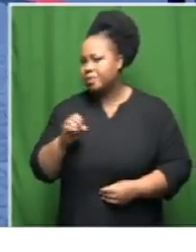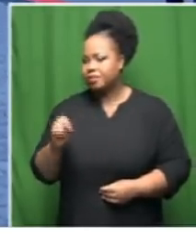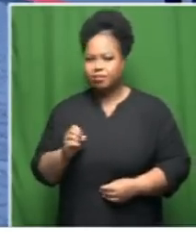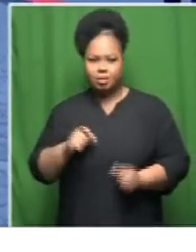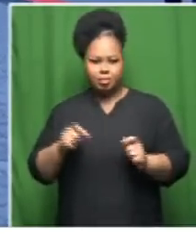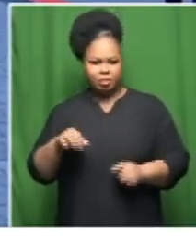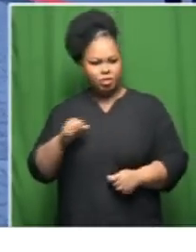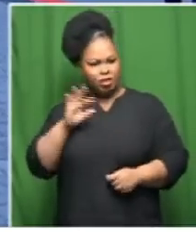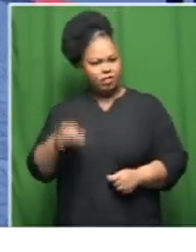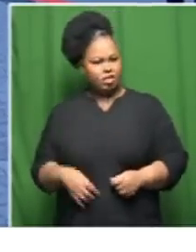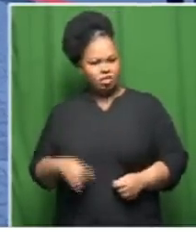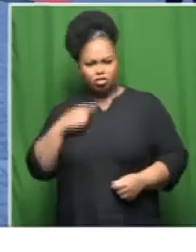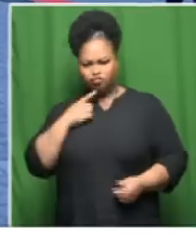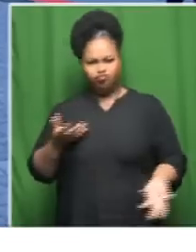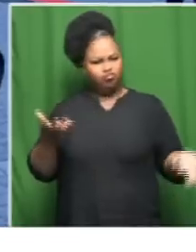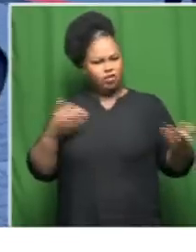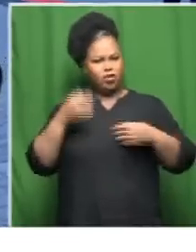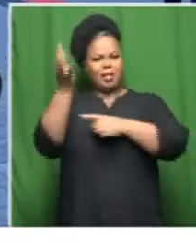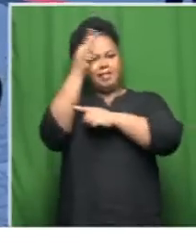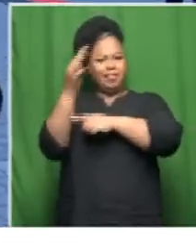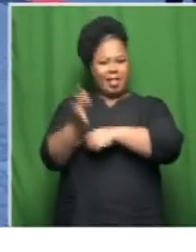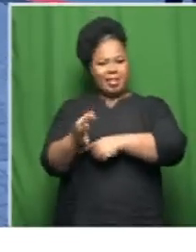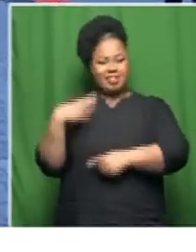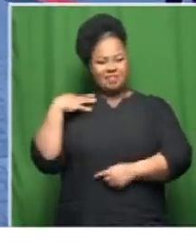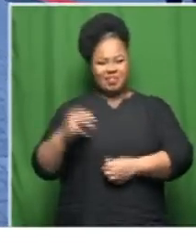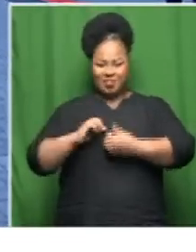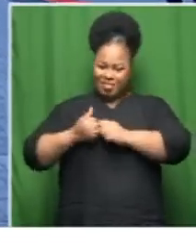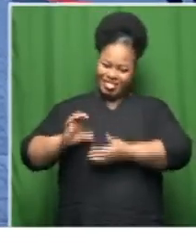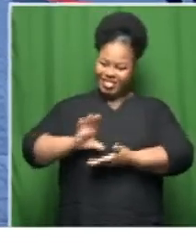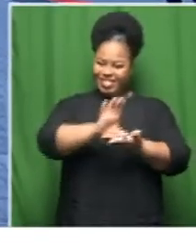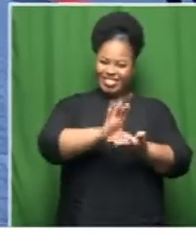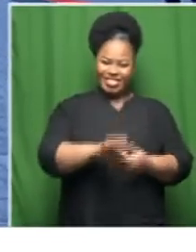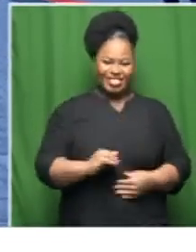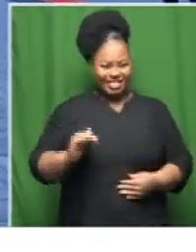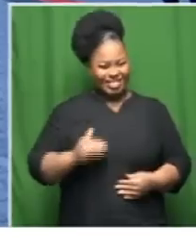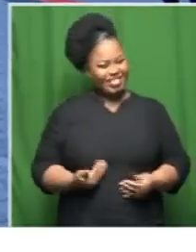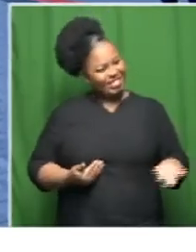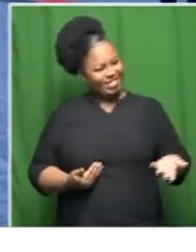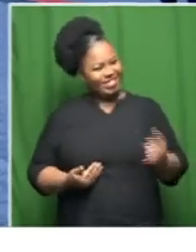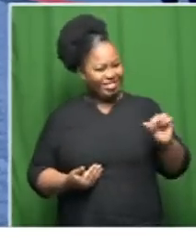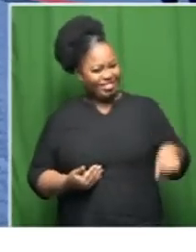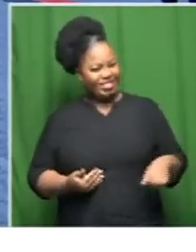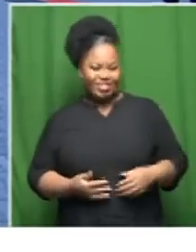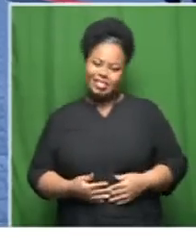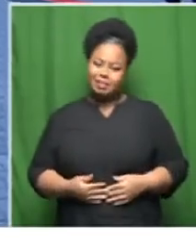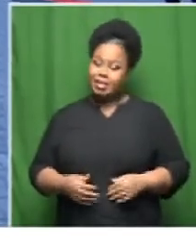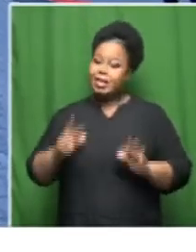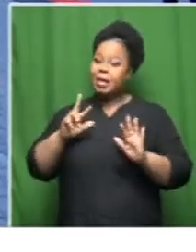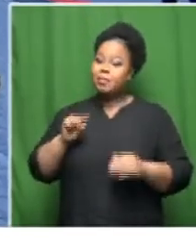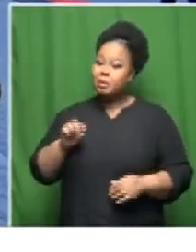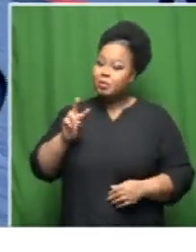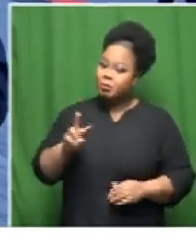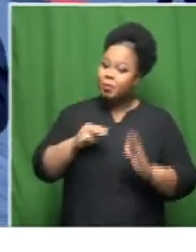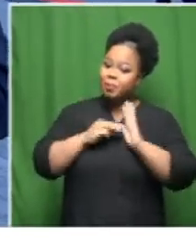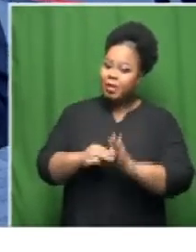saying, listen, even the money that was meant for the flag, Minister of Sports, give it to the ladies. That should also go to the ladies. In fact, even the 8.2 million